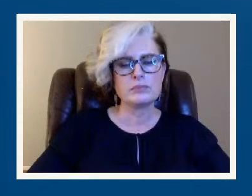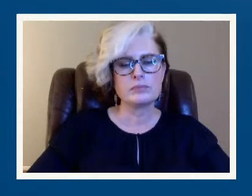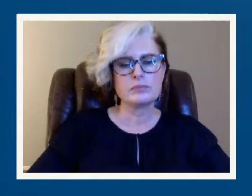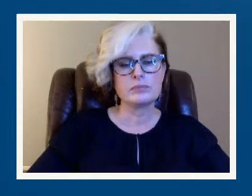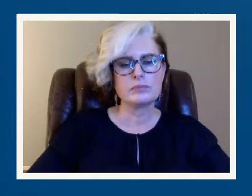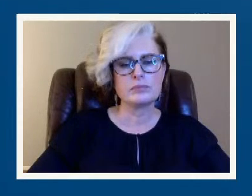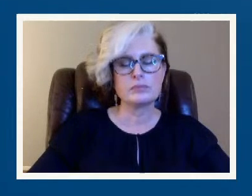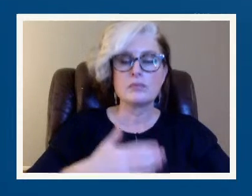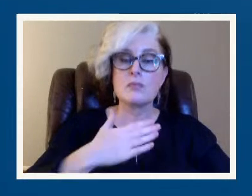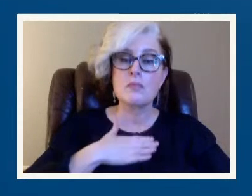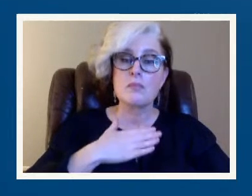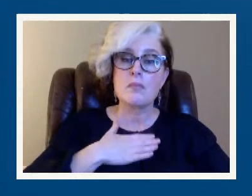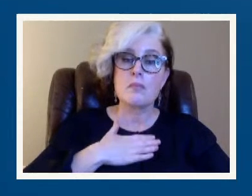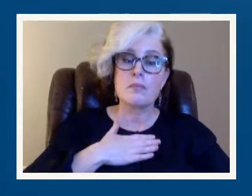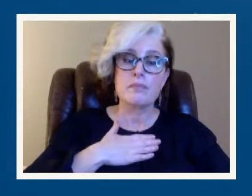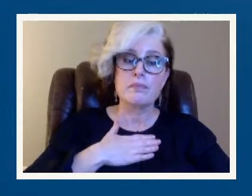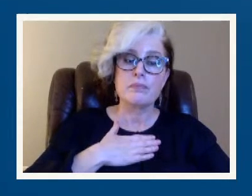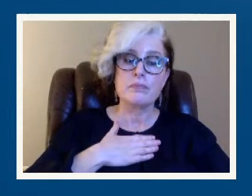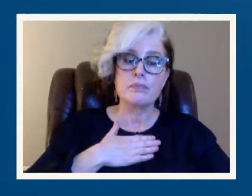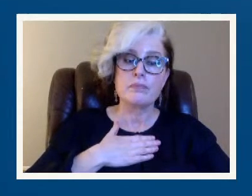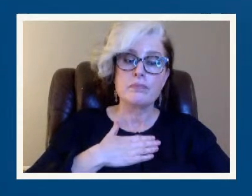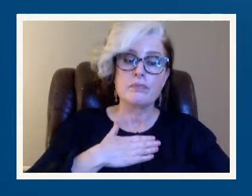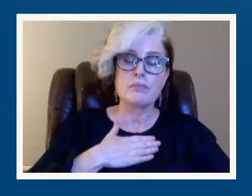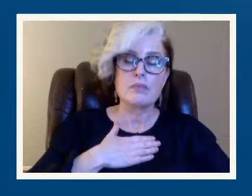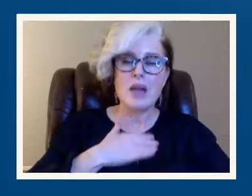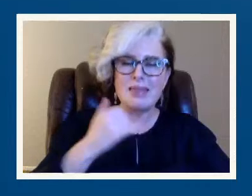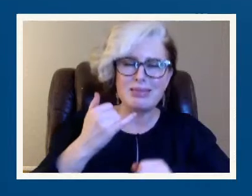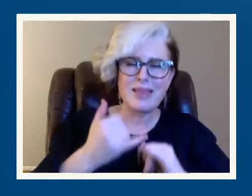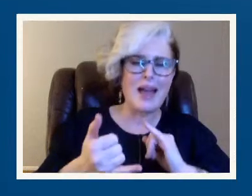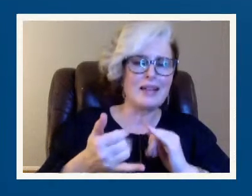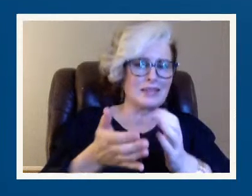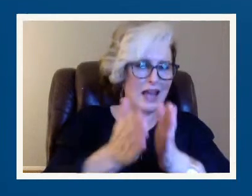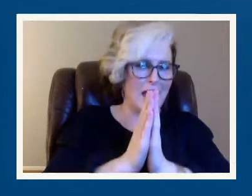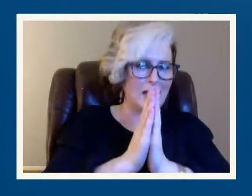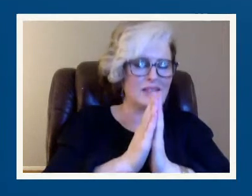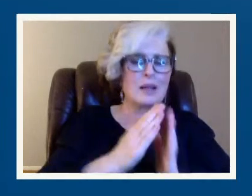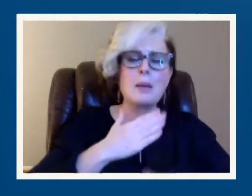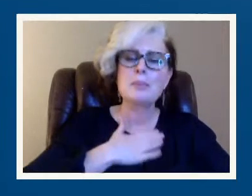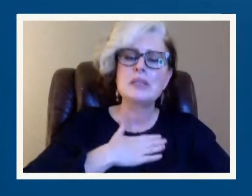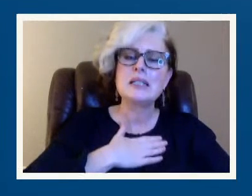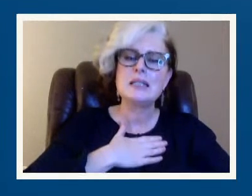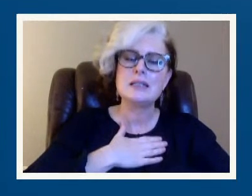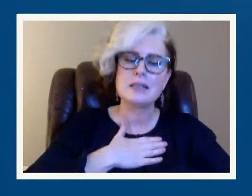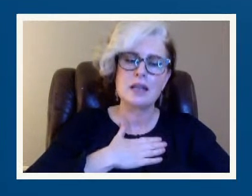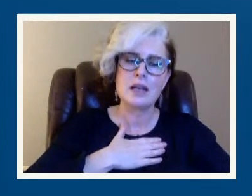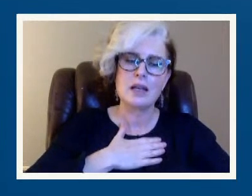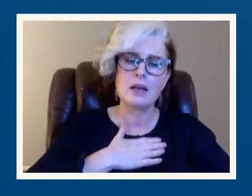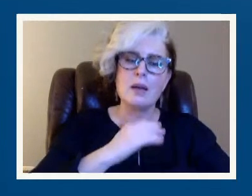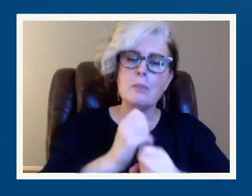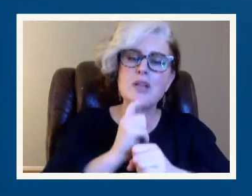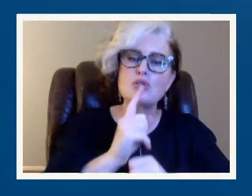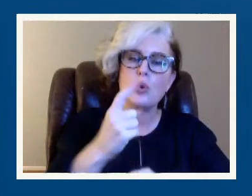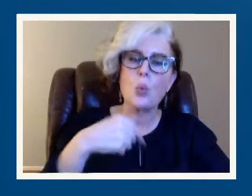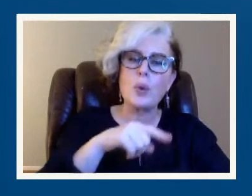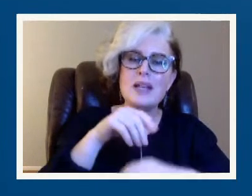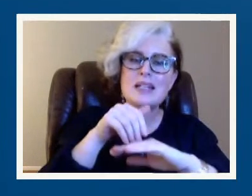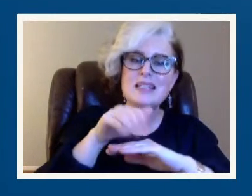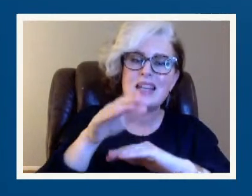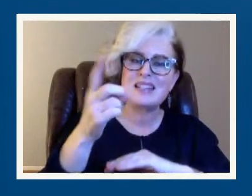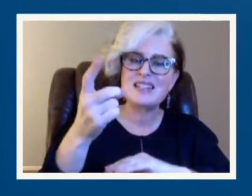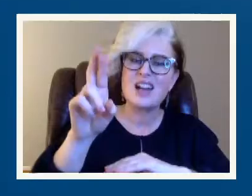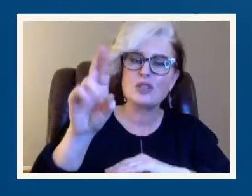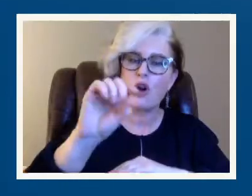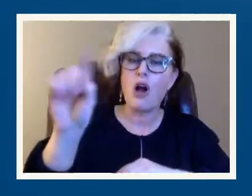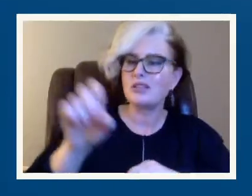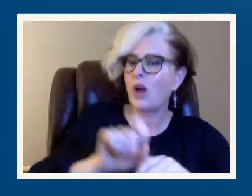And my last favor of every one of you would be to please make sure we send Dr. Oz back